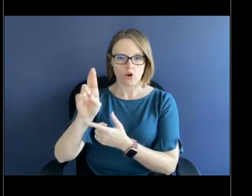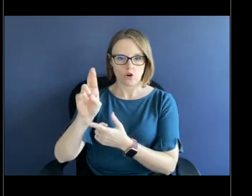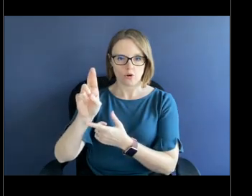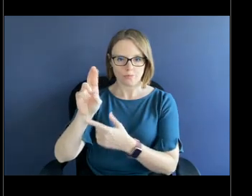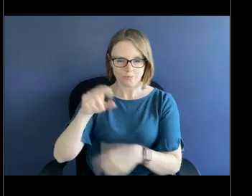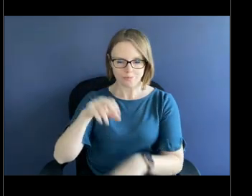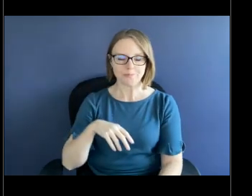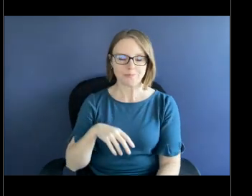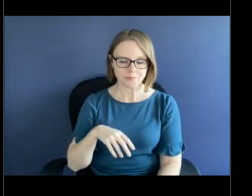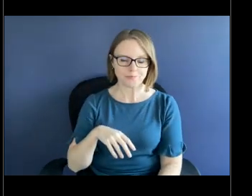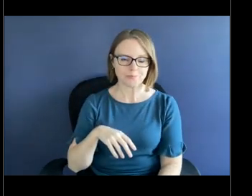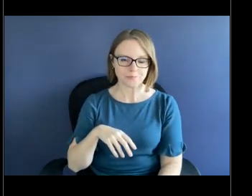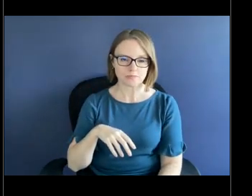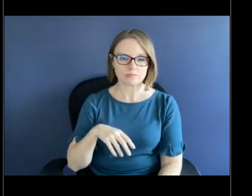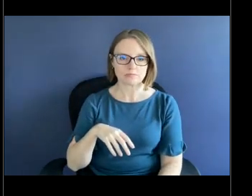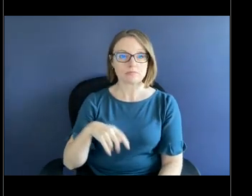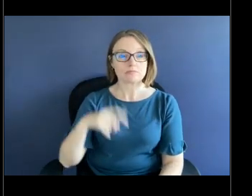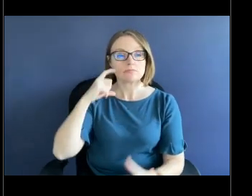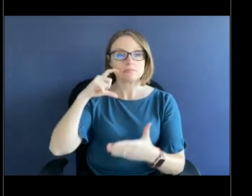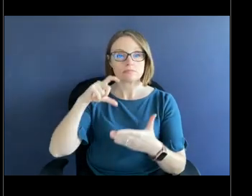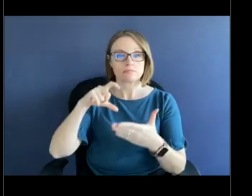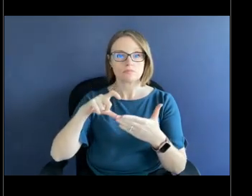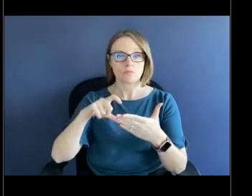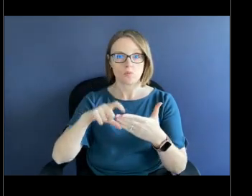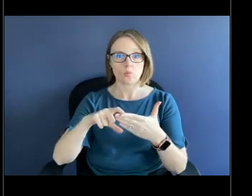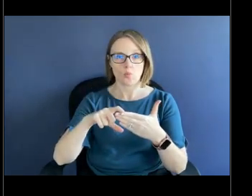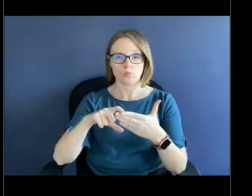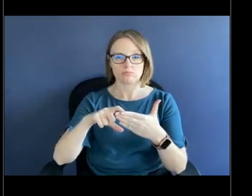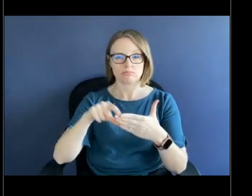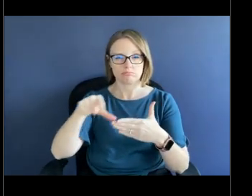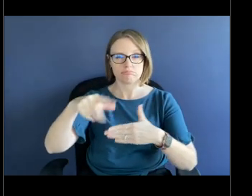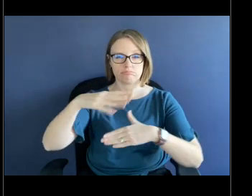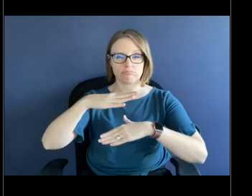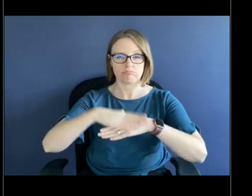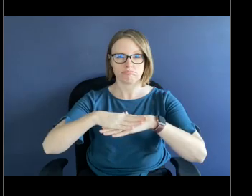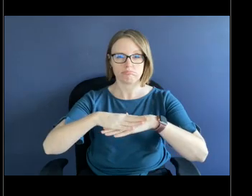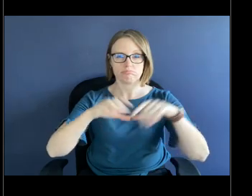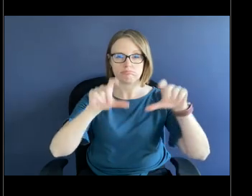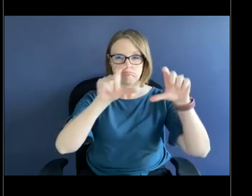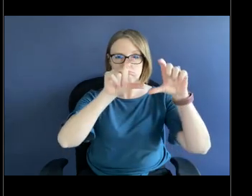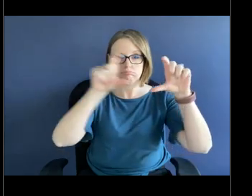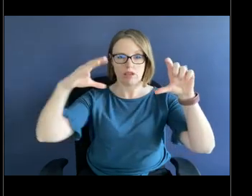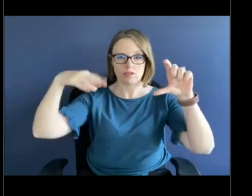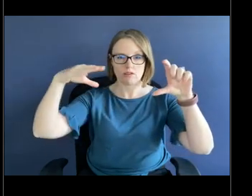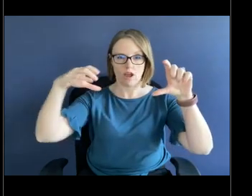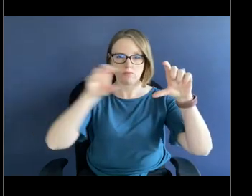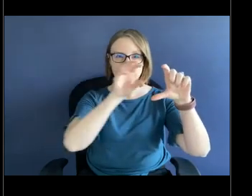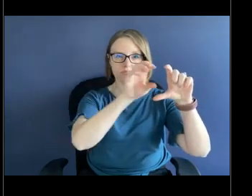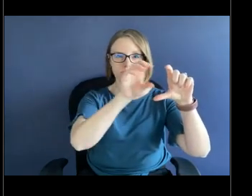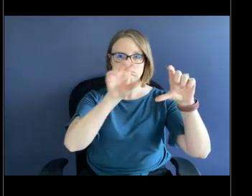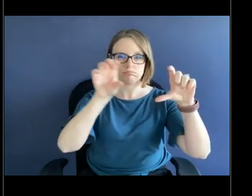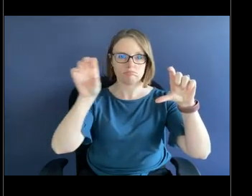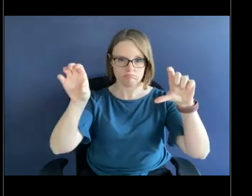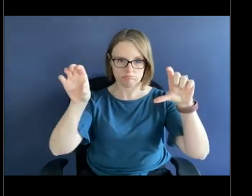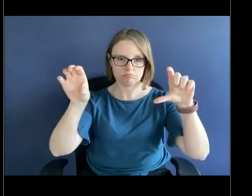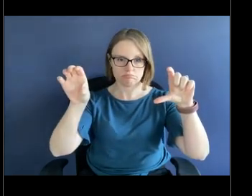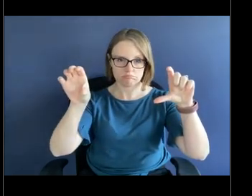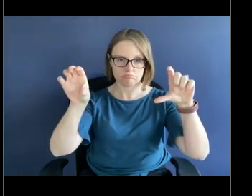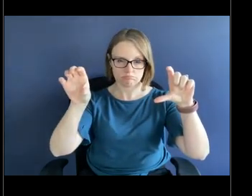screen. Under the GoToWebinar platform, you will find several dashboard